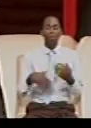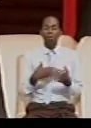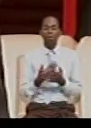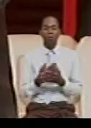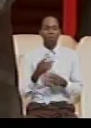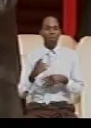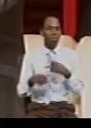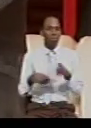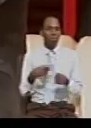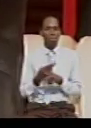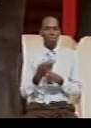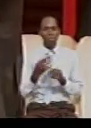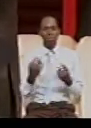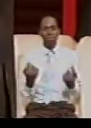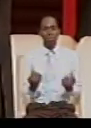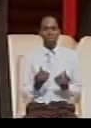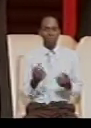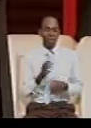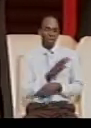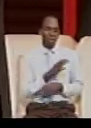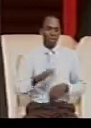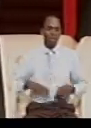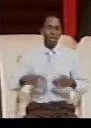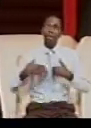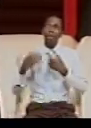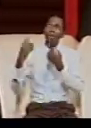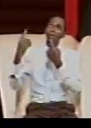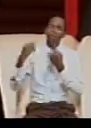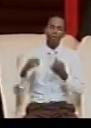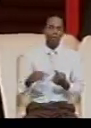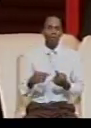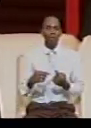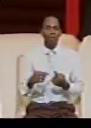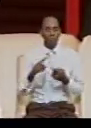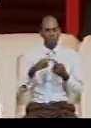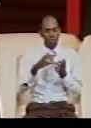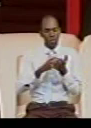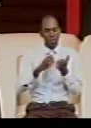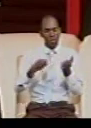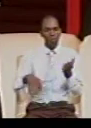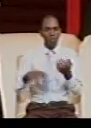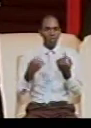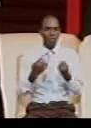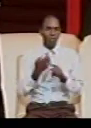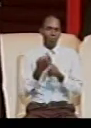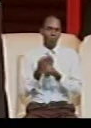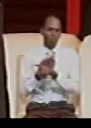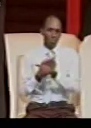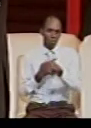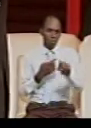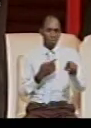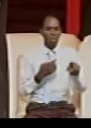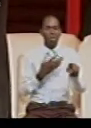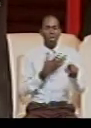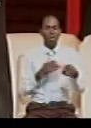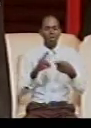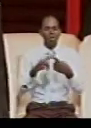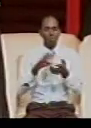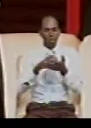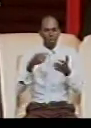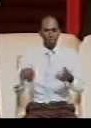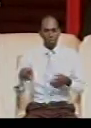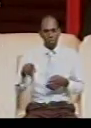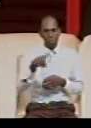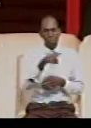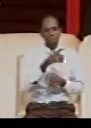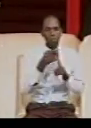sin. Christ has come to remove sin from you and to remove you from